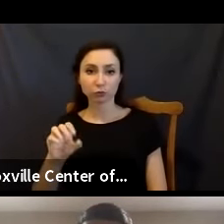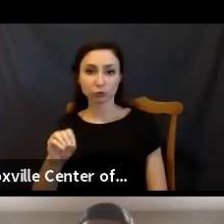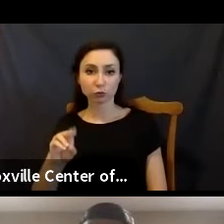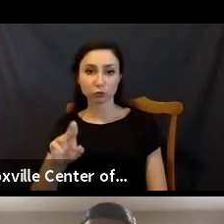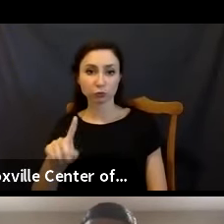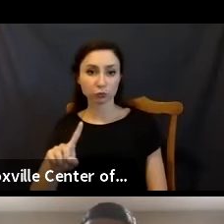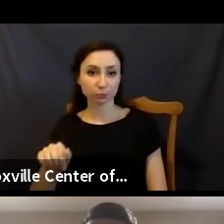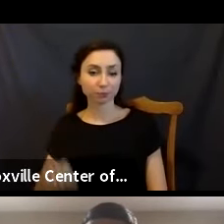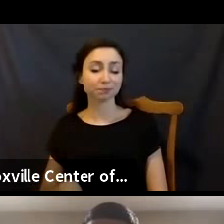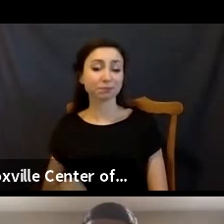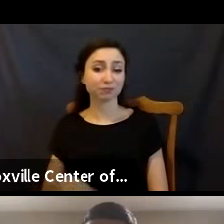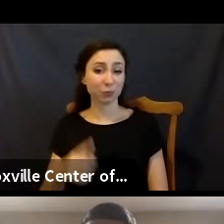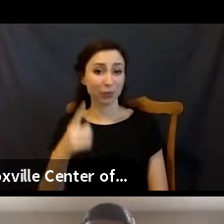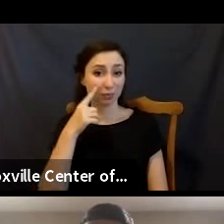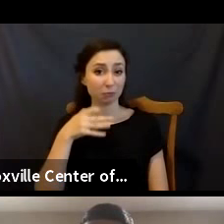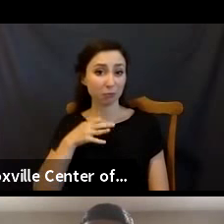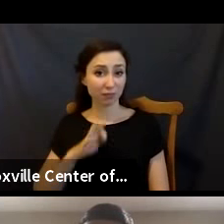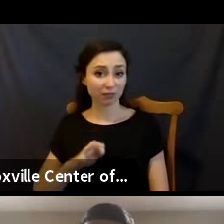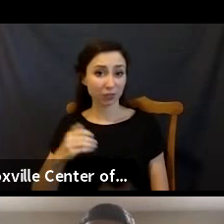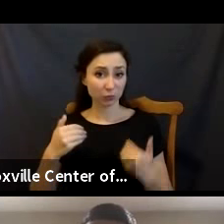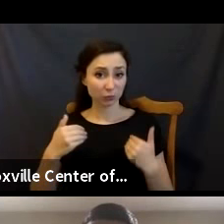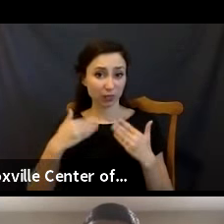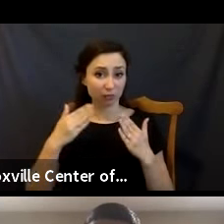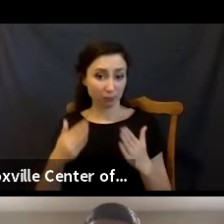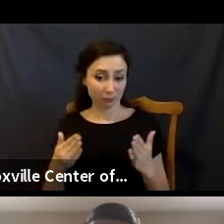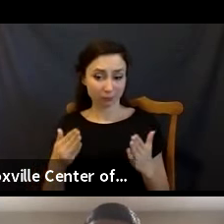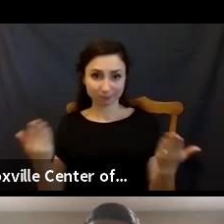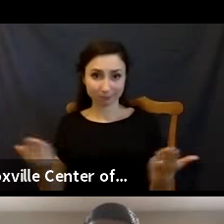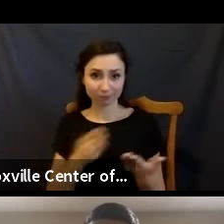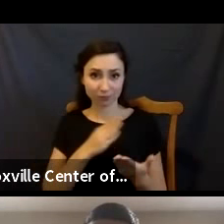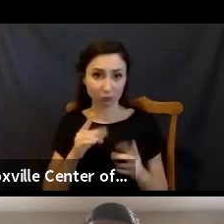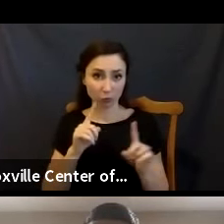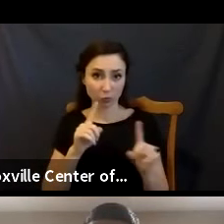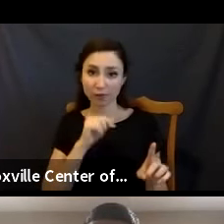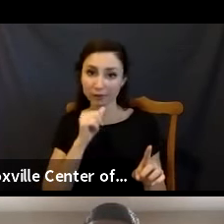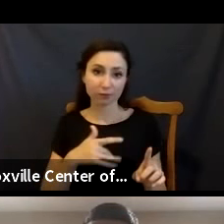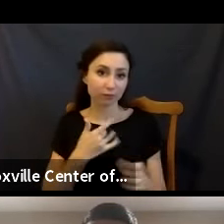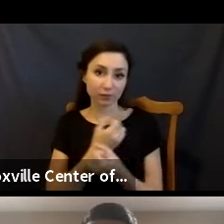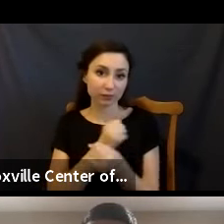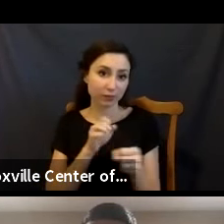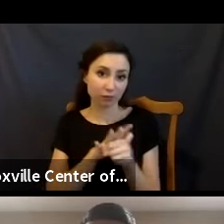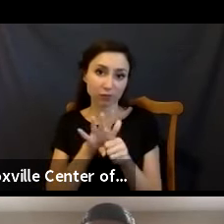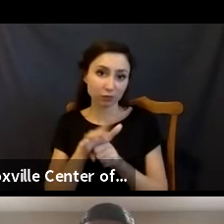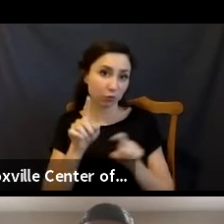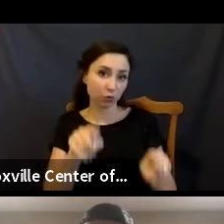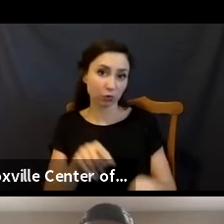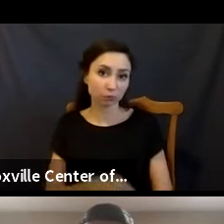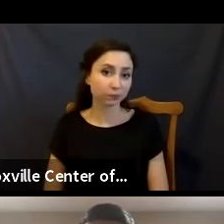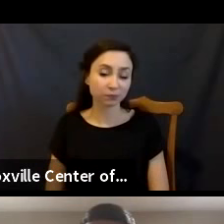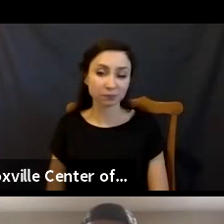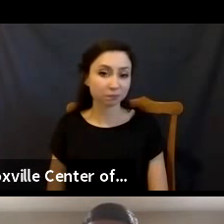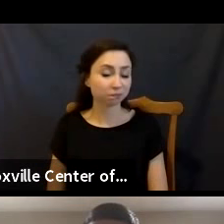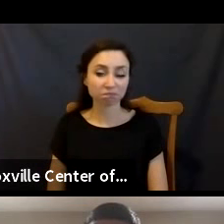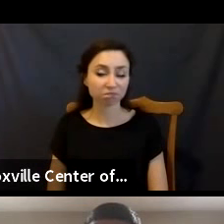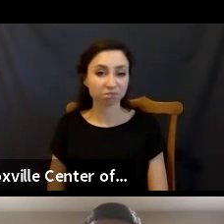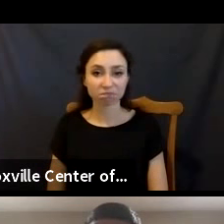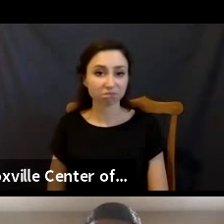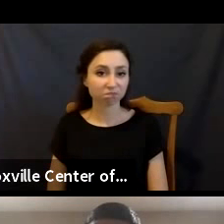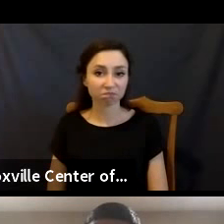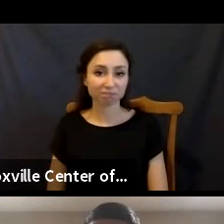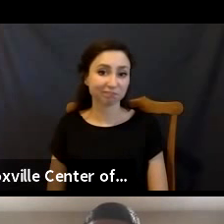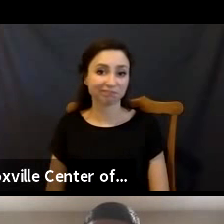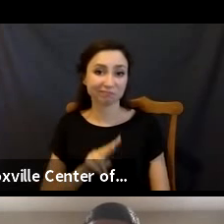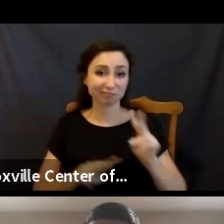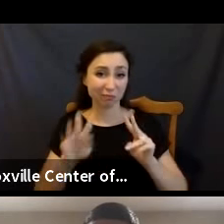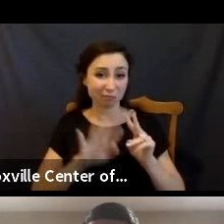be potentially beneficial to have one of us there, I honestly don't feel safe enough to go. When you look at, there's at least about 100